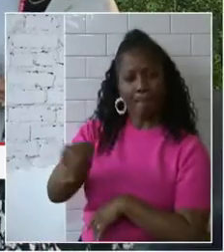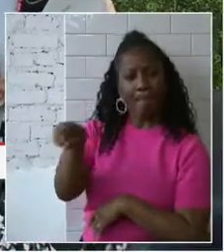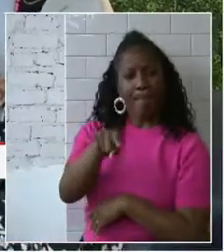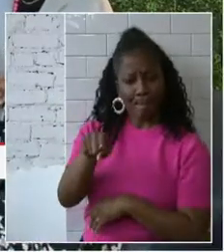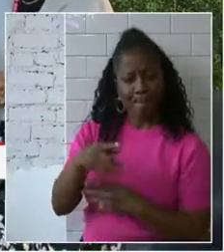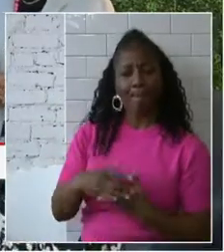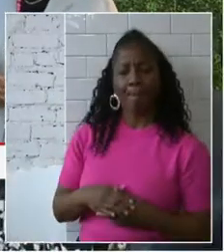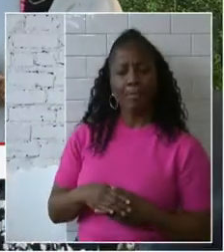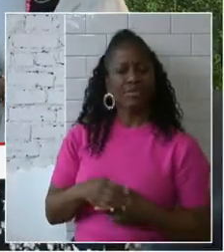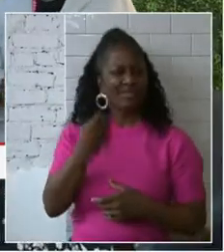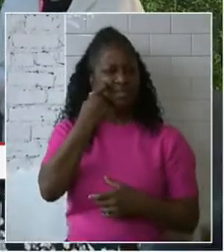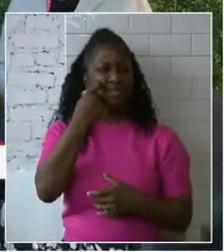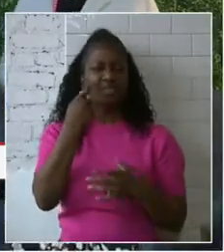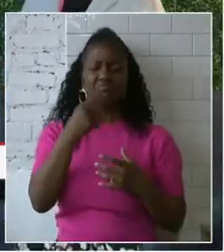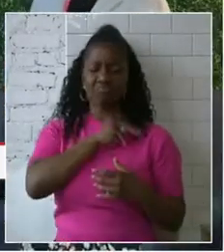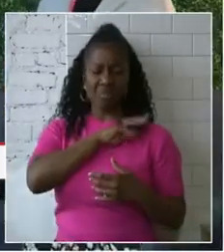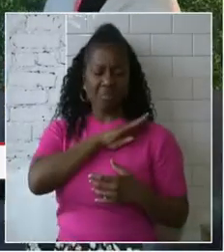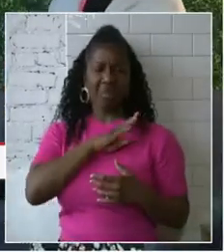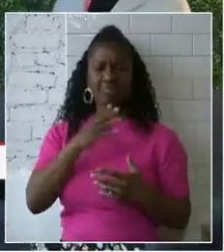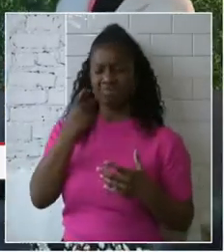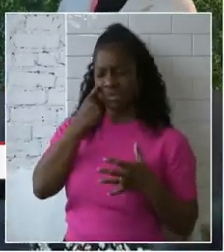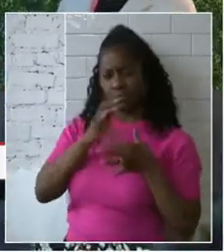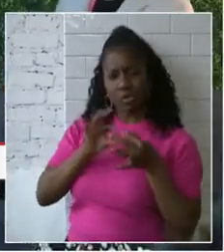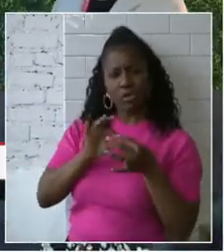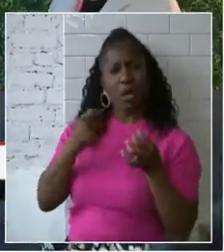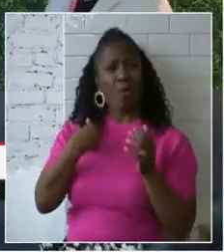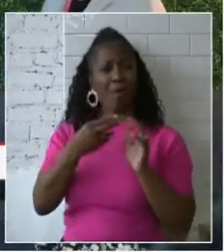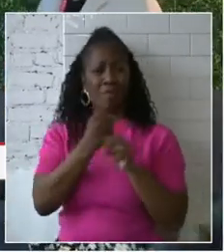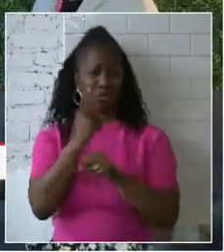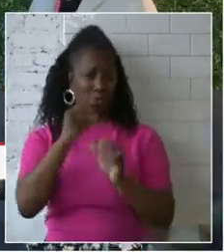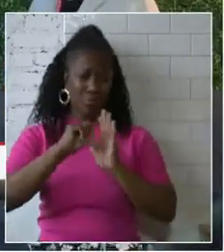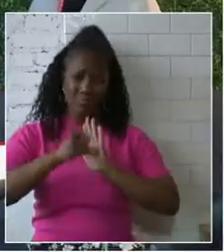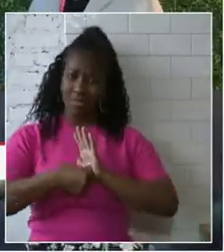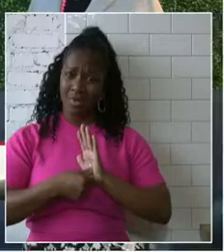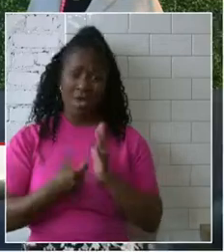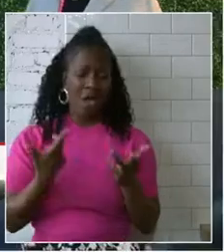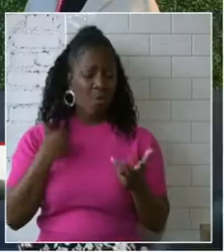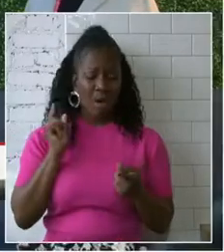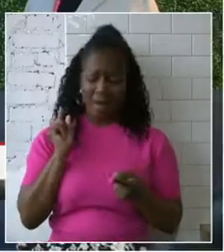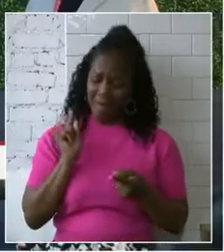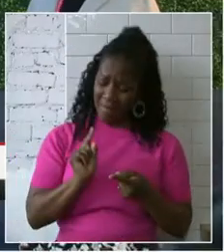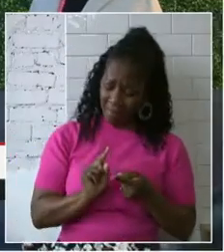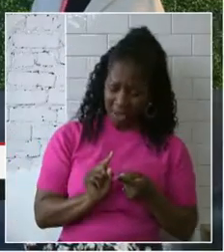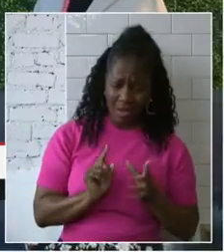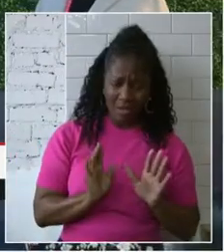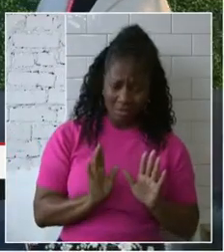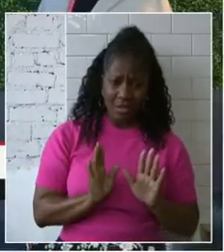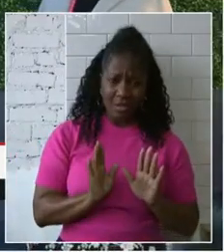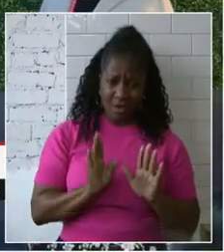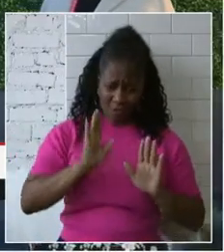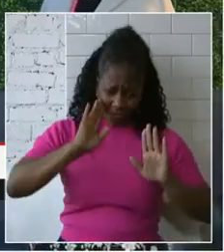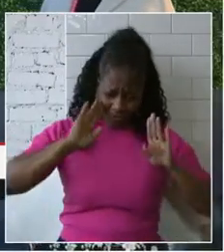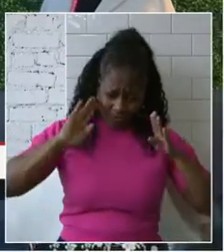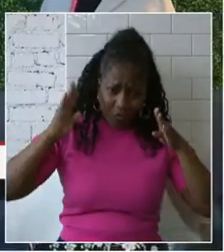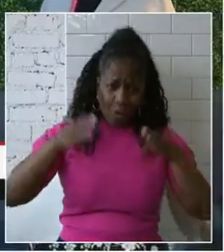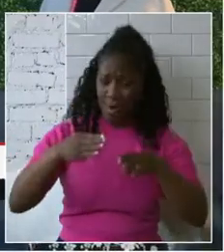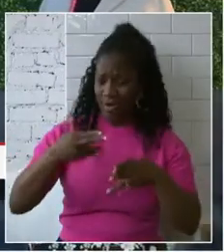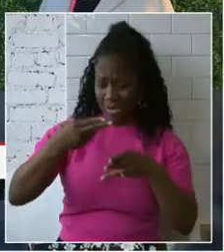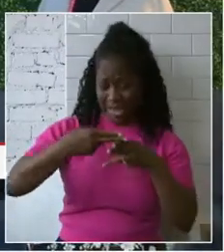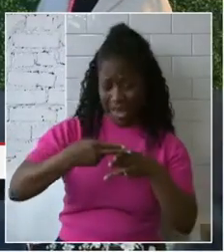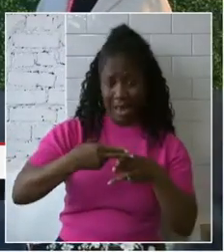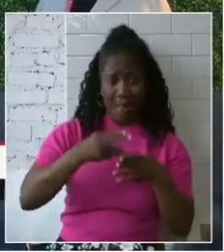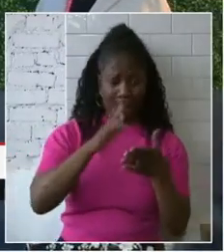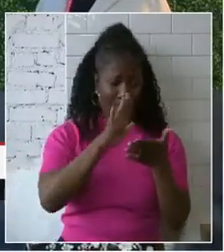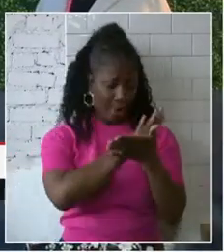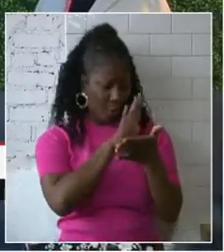the mayor said, I want to just really highlight and make sure that we don't minimize for 1 second that you can have a name on a piece of